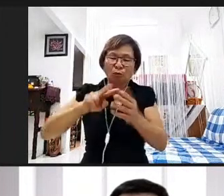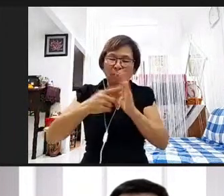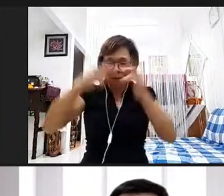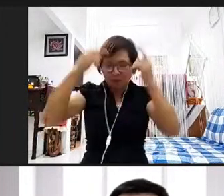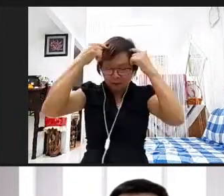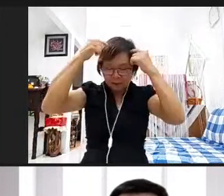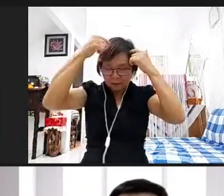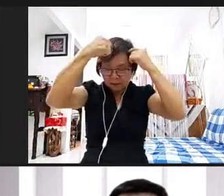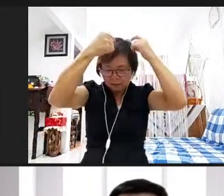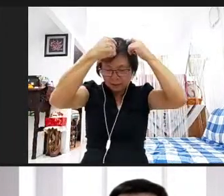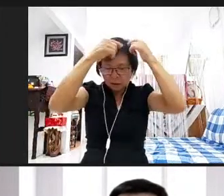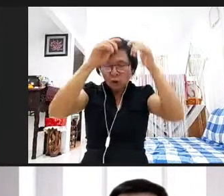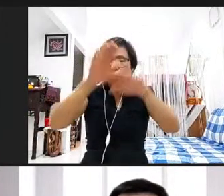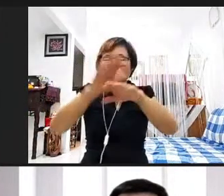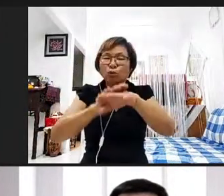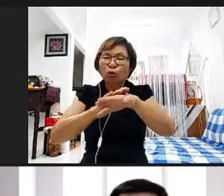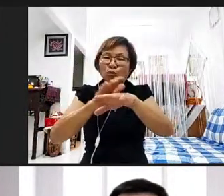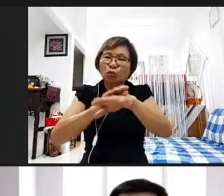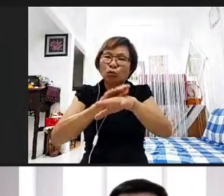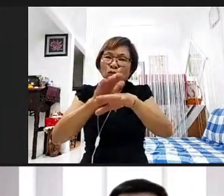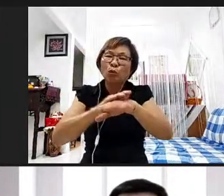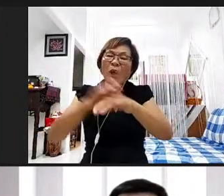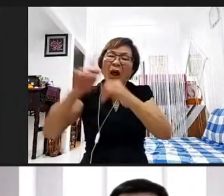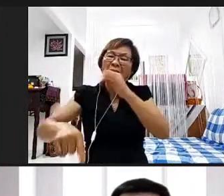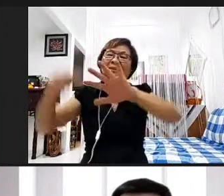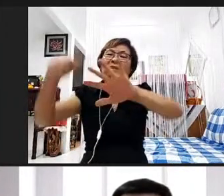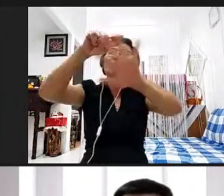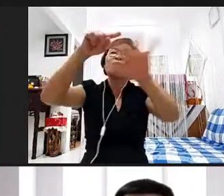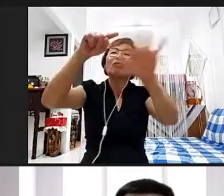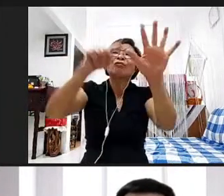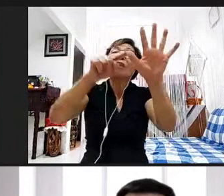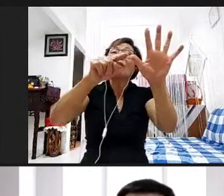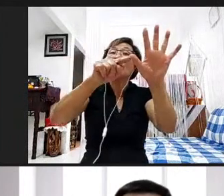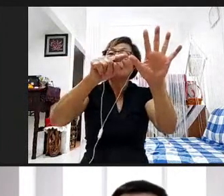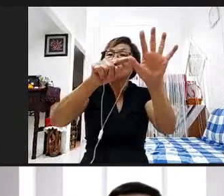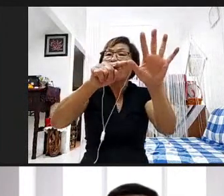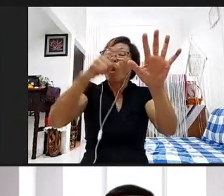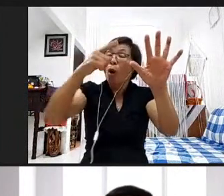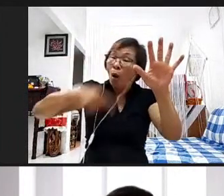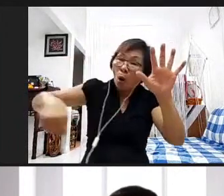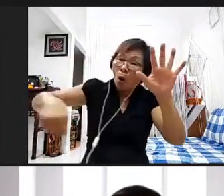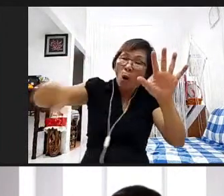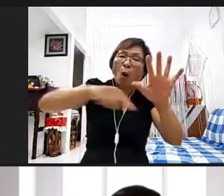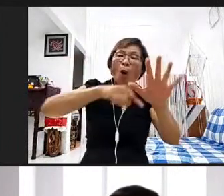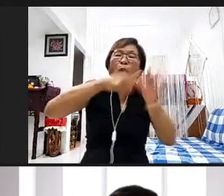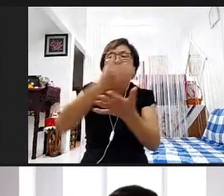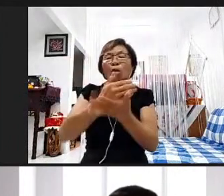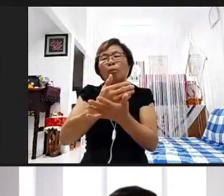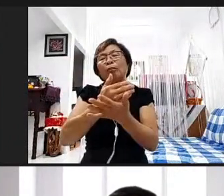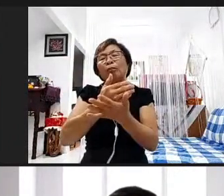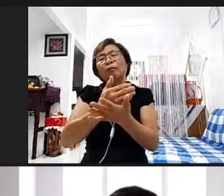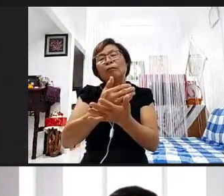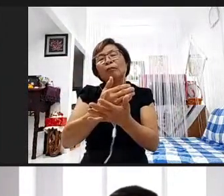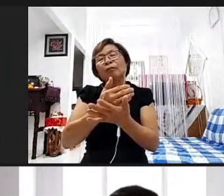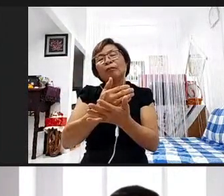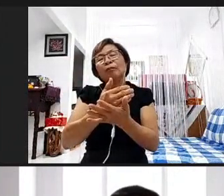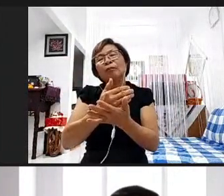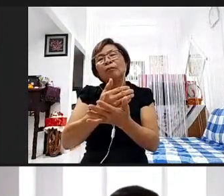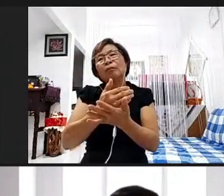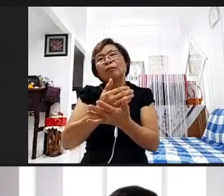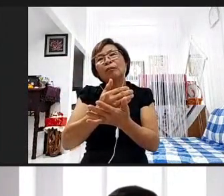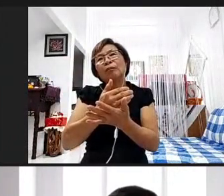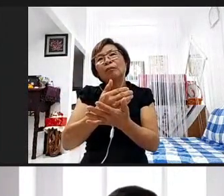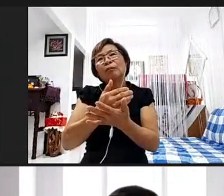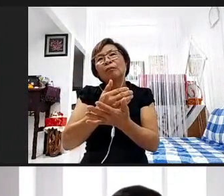down your thoughts. And lastly, he says, if everything else fails, then you just have to use brute force to stop the negative